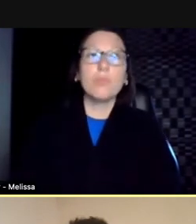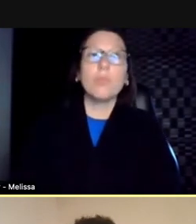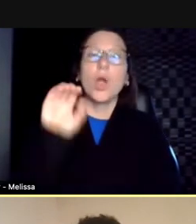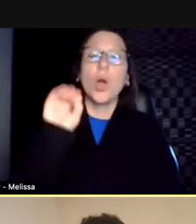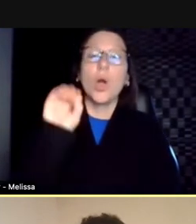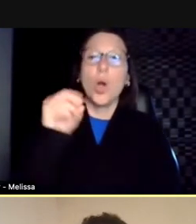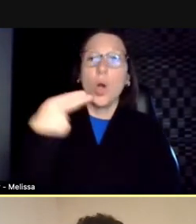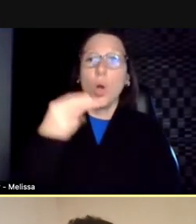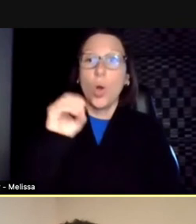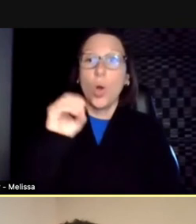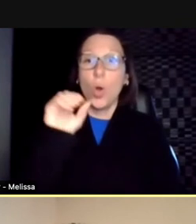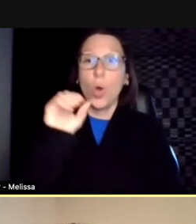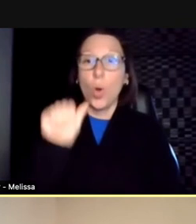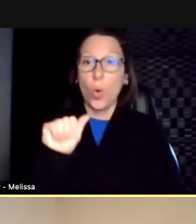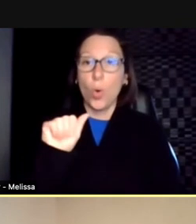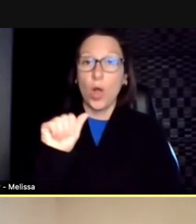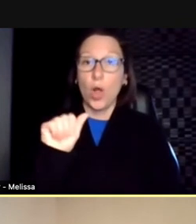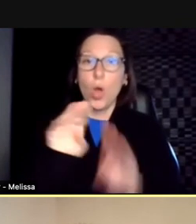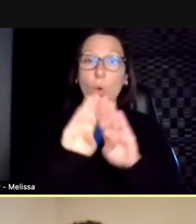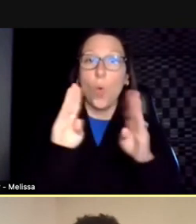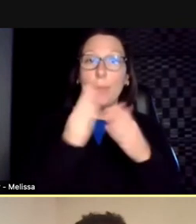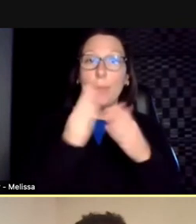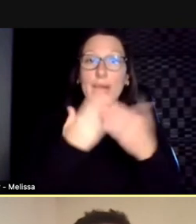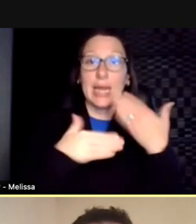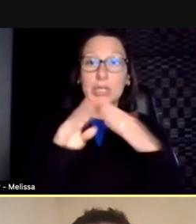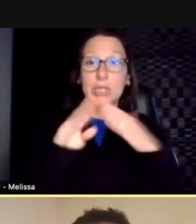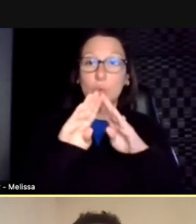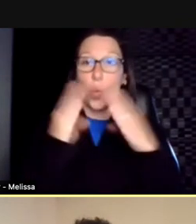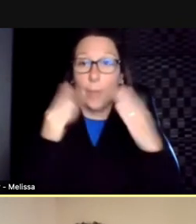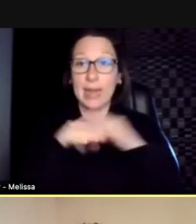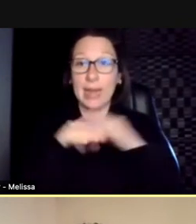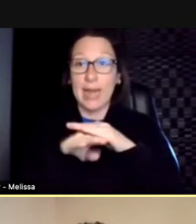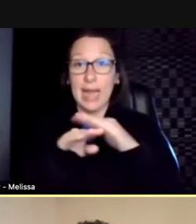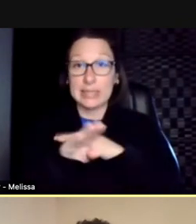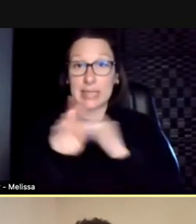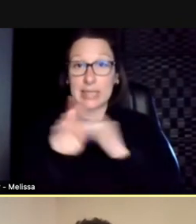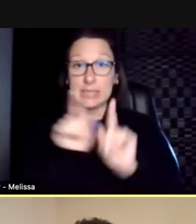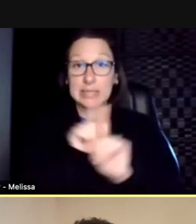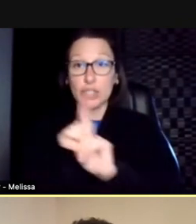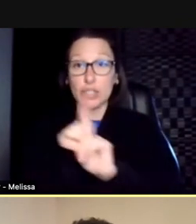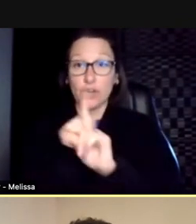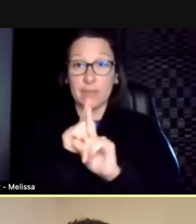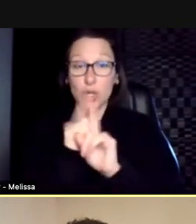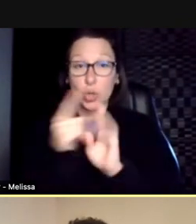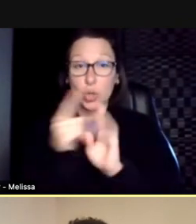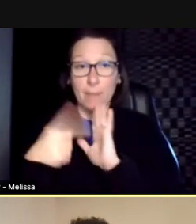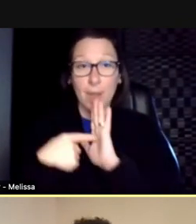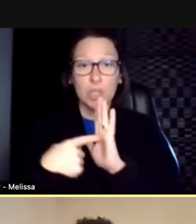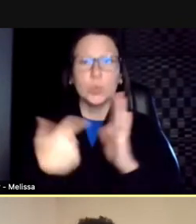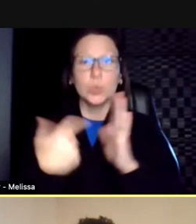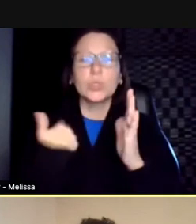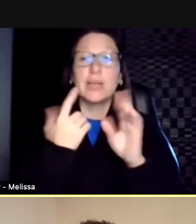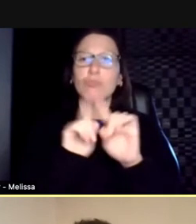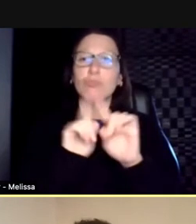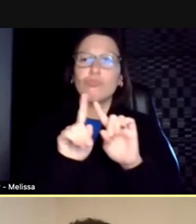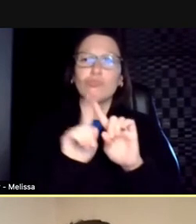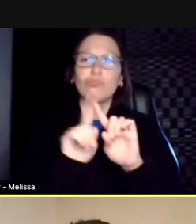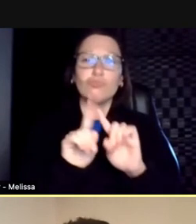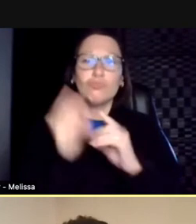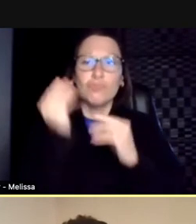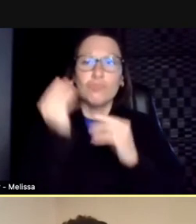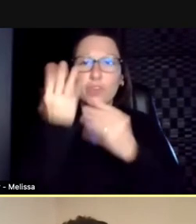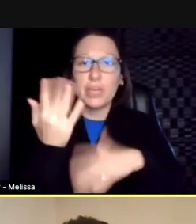OHOA, Open Hands, Open Access intervener modules have a lot of really good information about availability